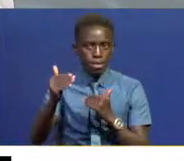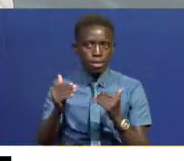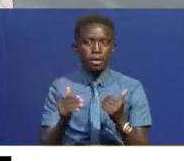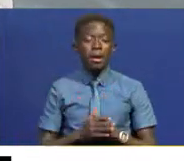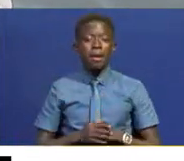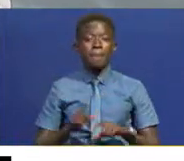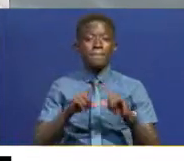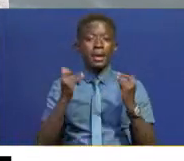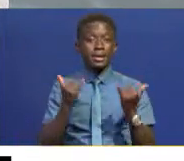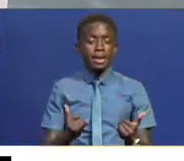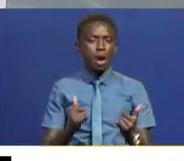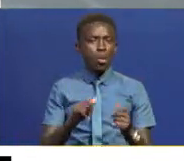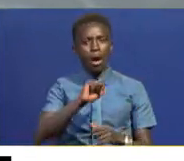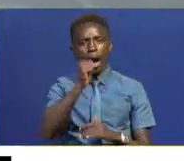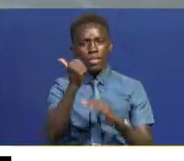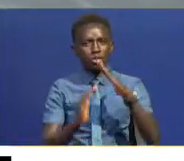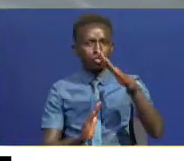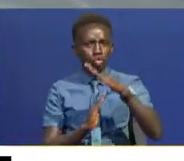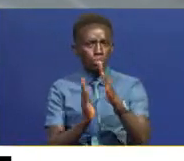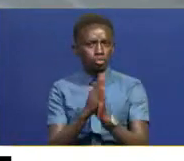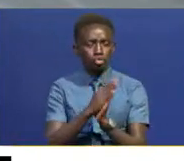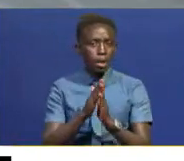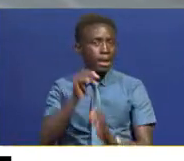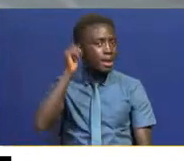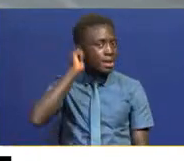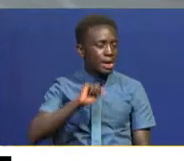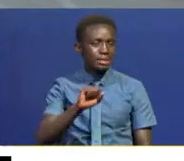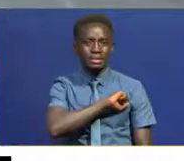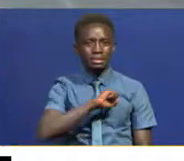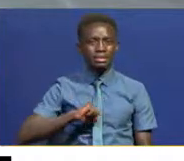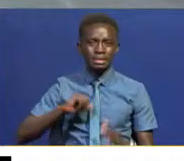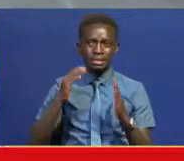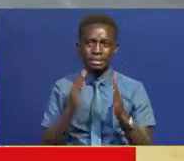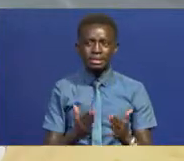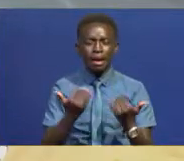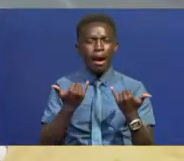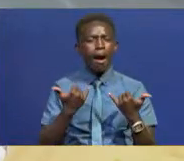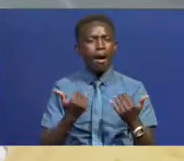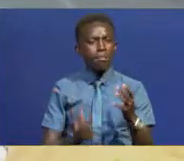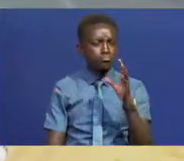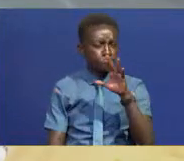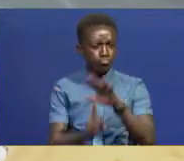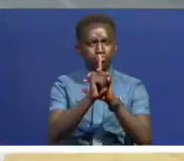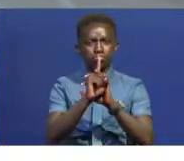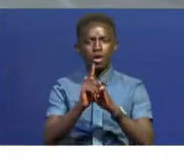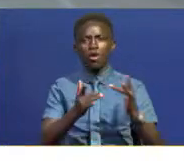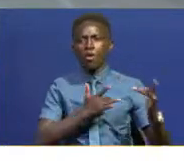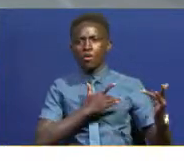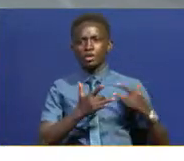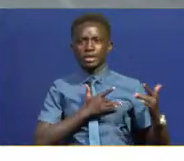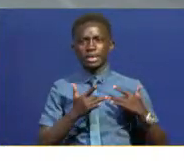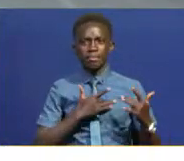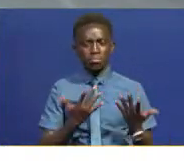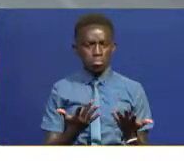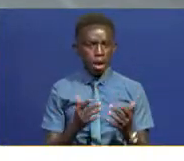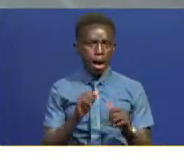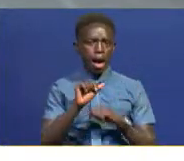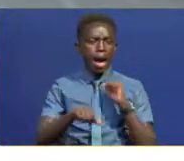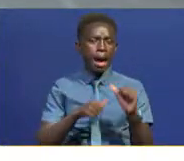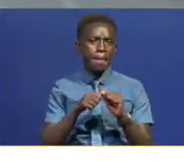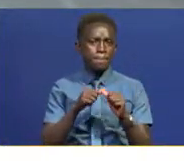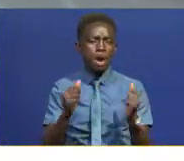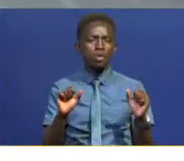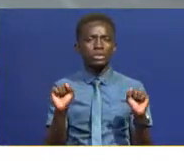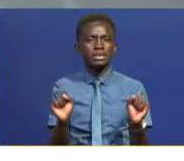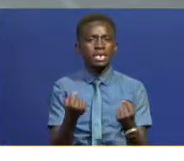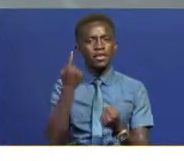making headlines this afternoon. Nandi Senator Samson Cherargei has raised concerns over the safety of Bunge Towers ahead of